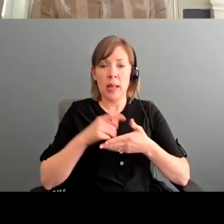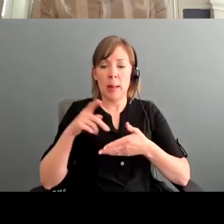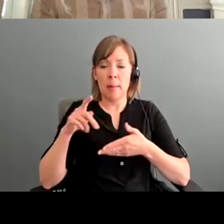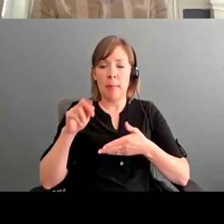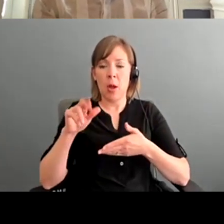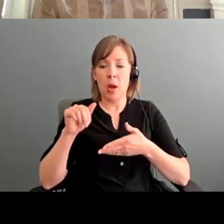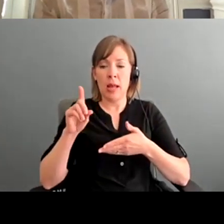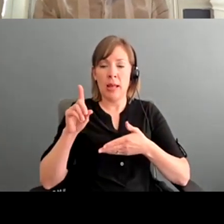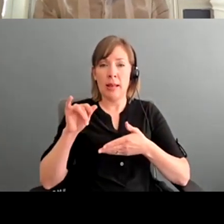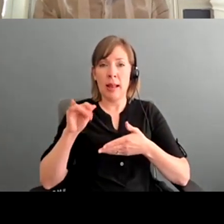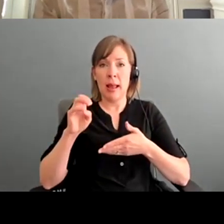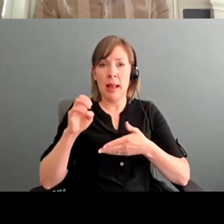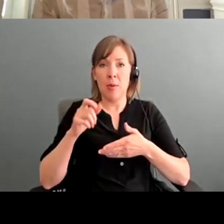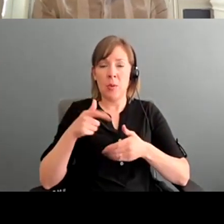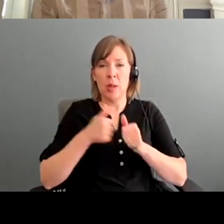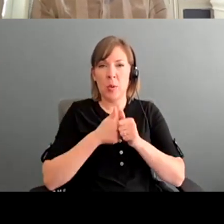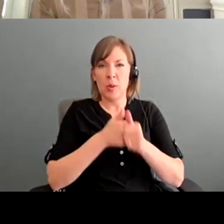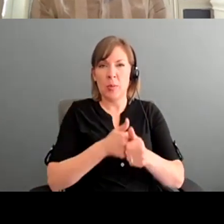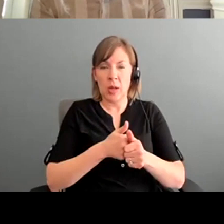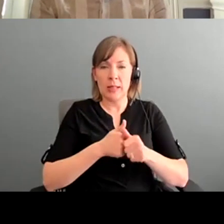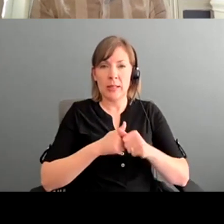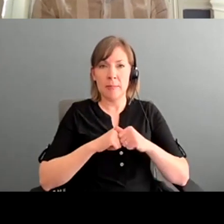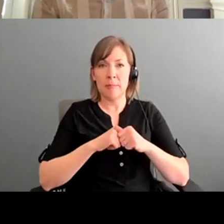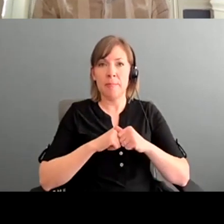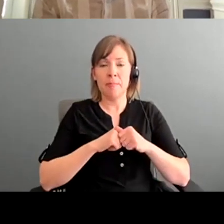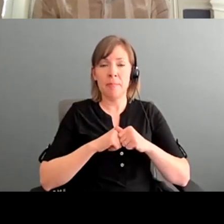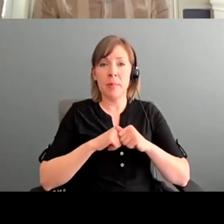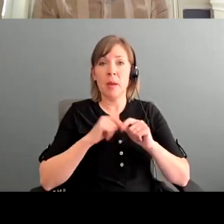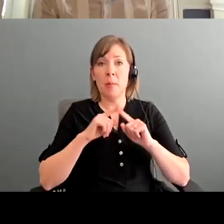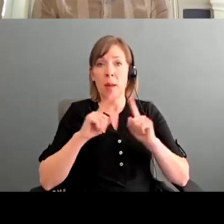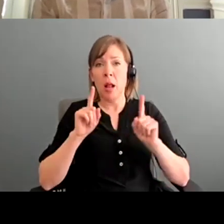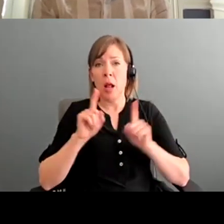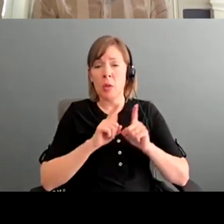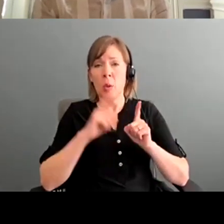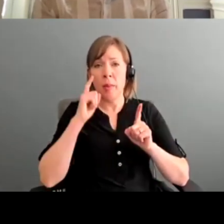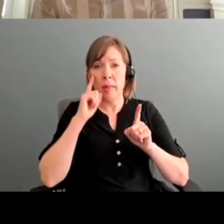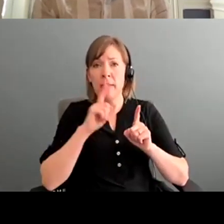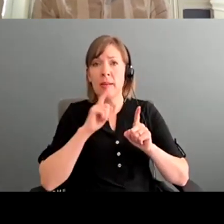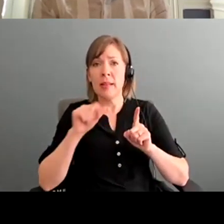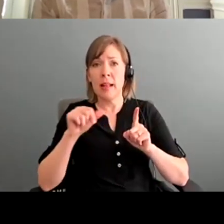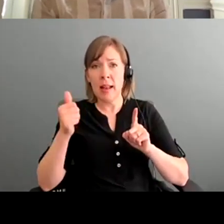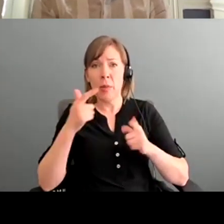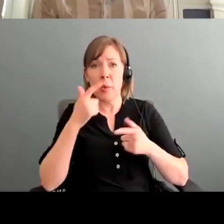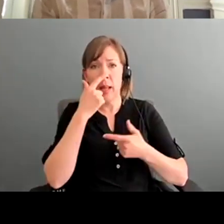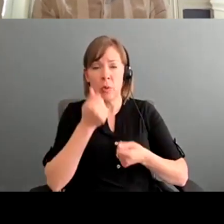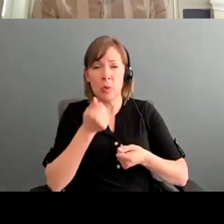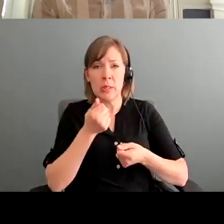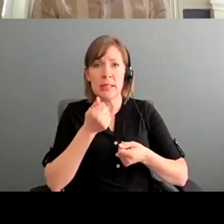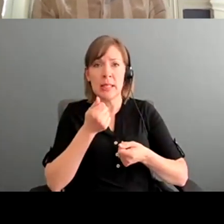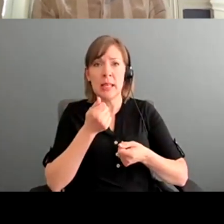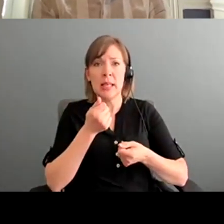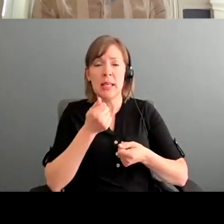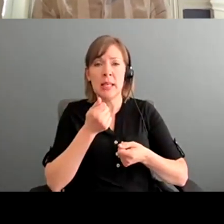which they were subjected. But I also think that there's another interesting